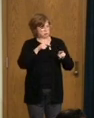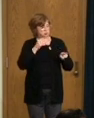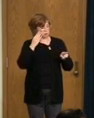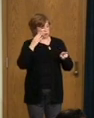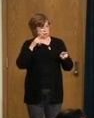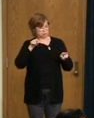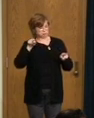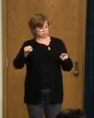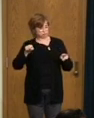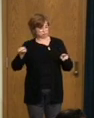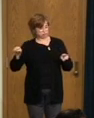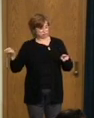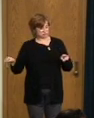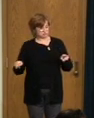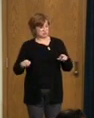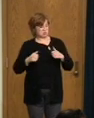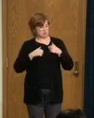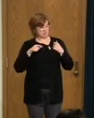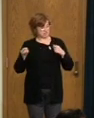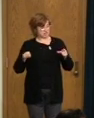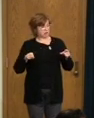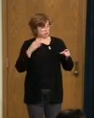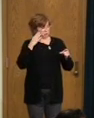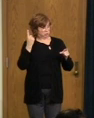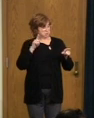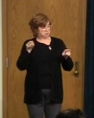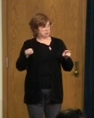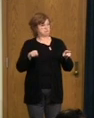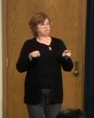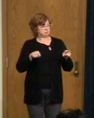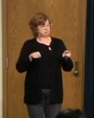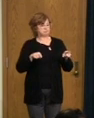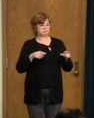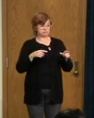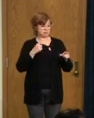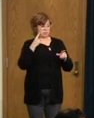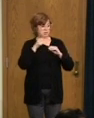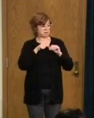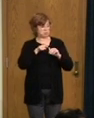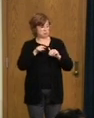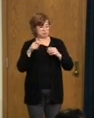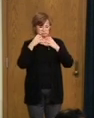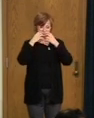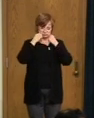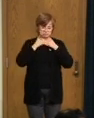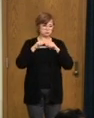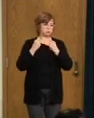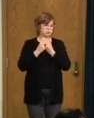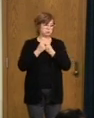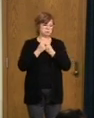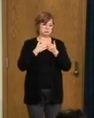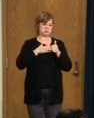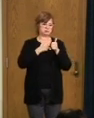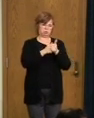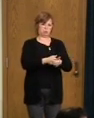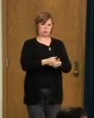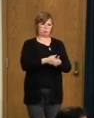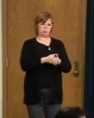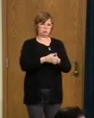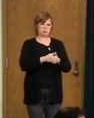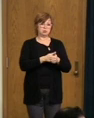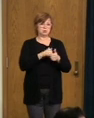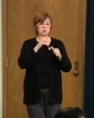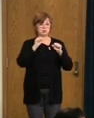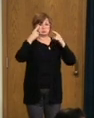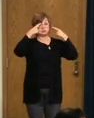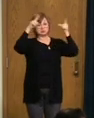will most certainly have loved ones in there, and consider following the public health orders for their sake. They do work, but they only work when we all follow